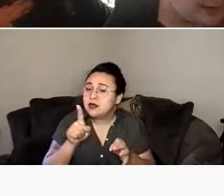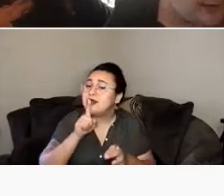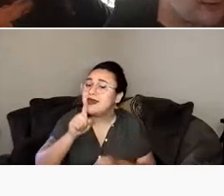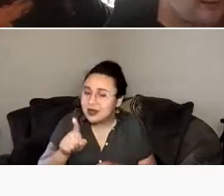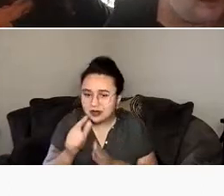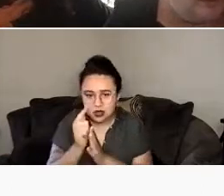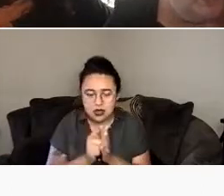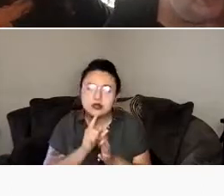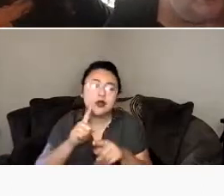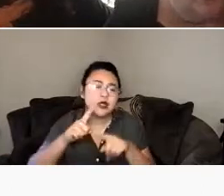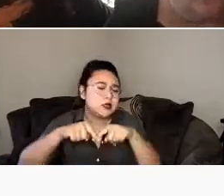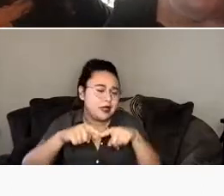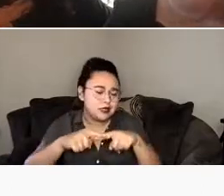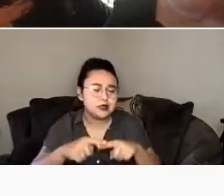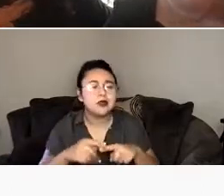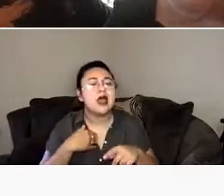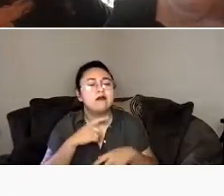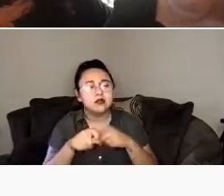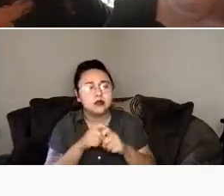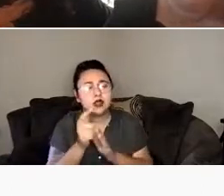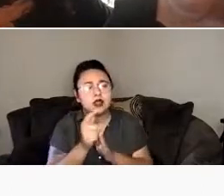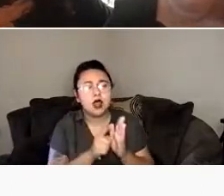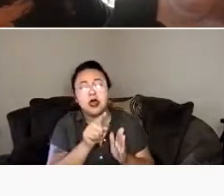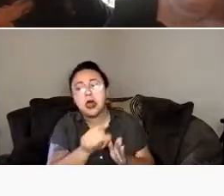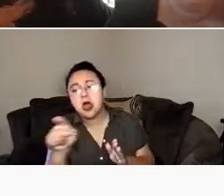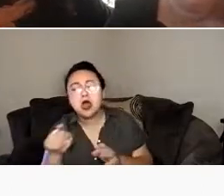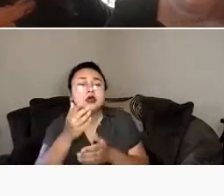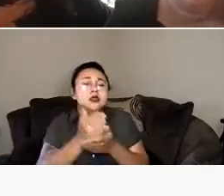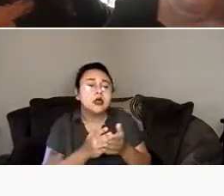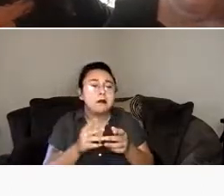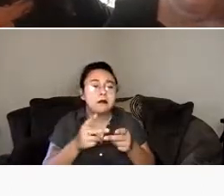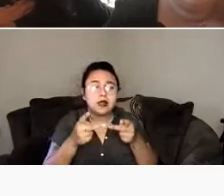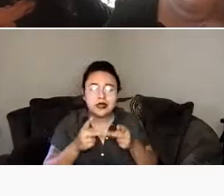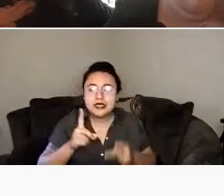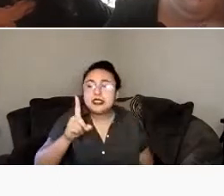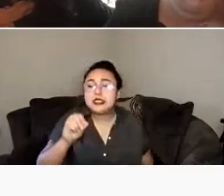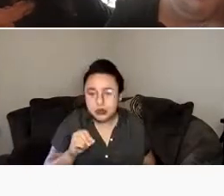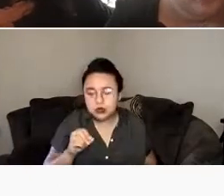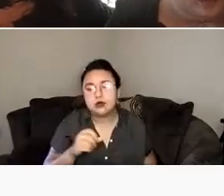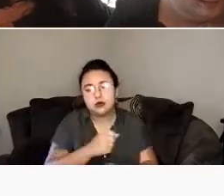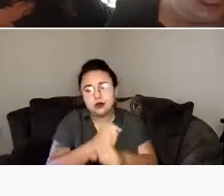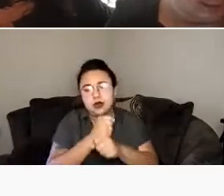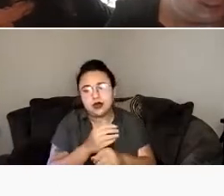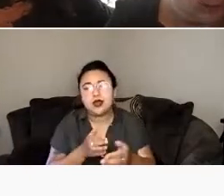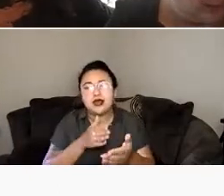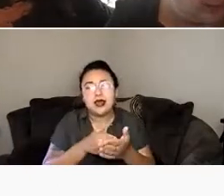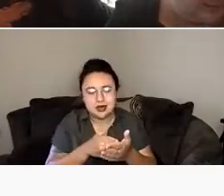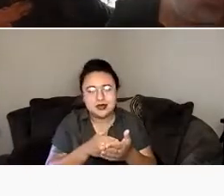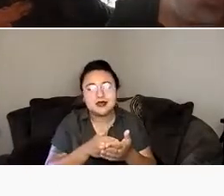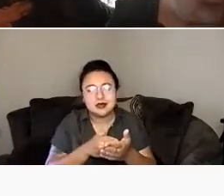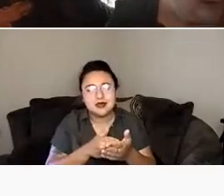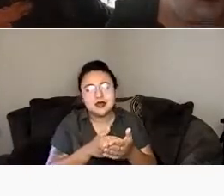are specific laws in some places that do protect against height and weight